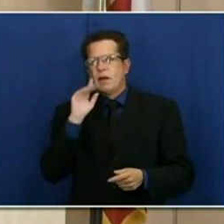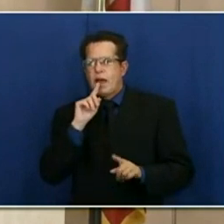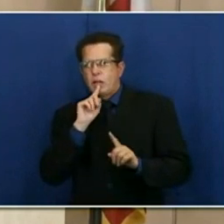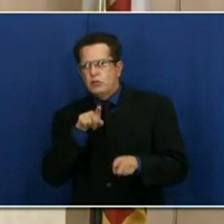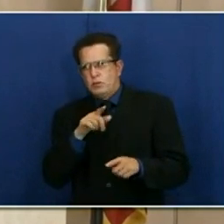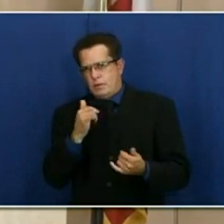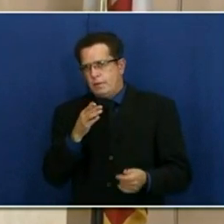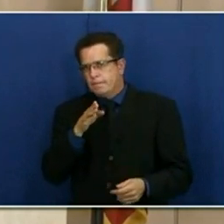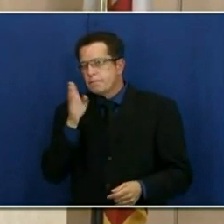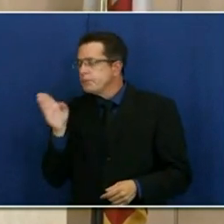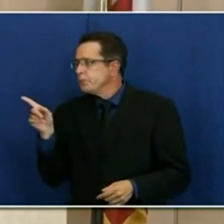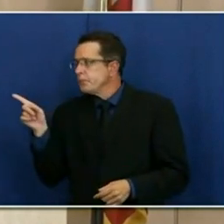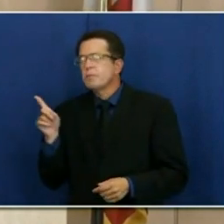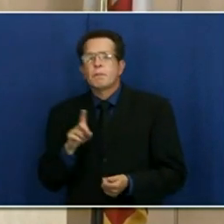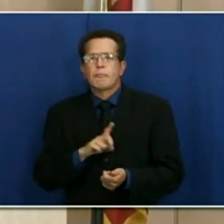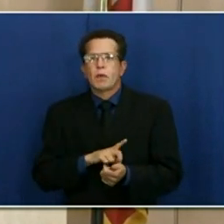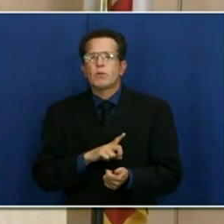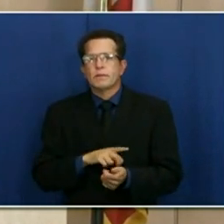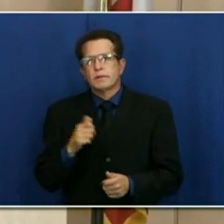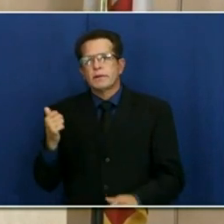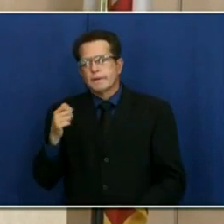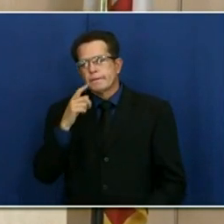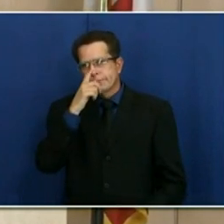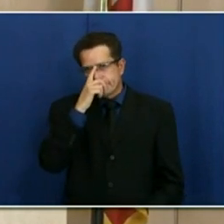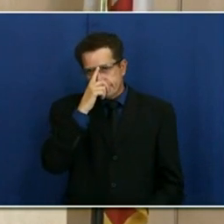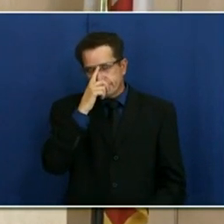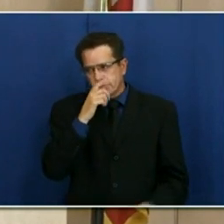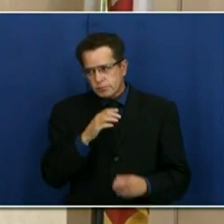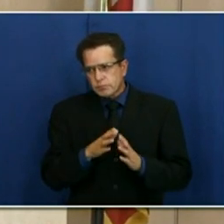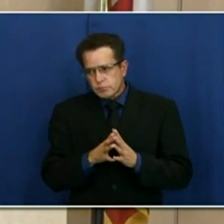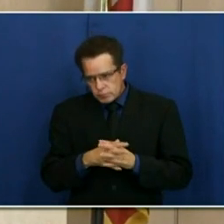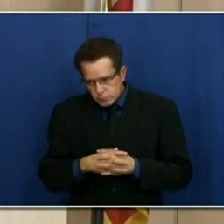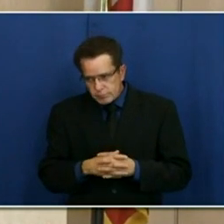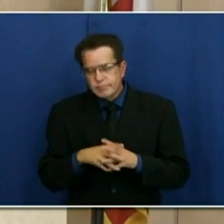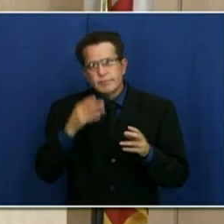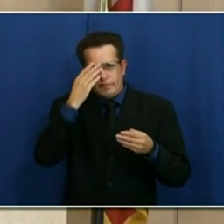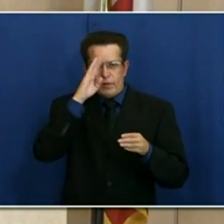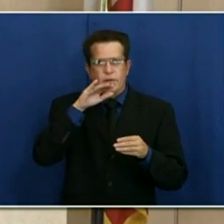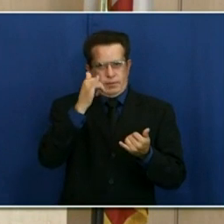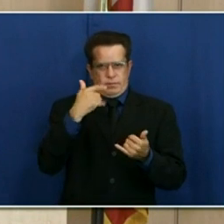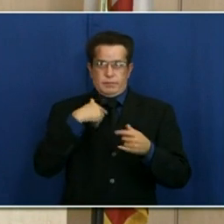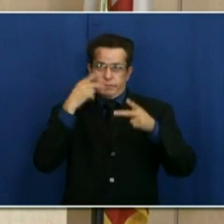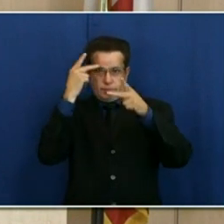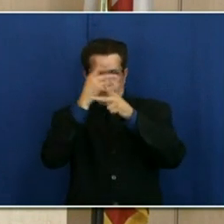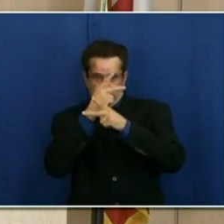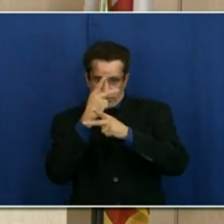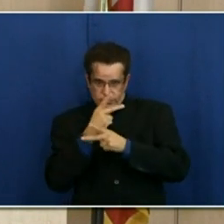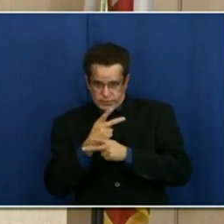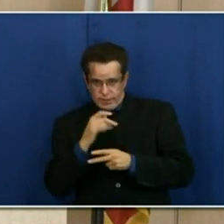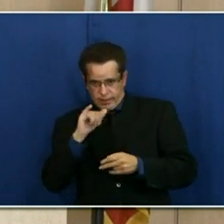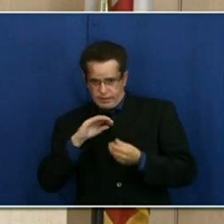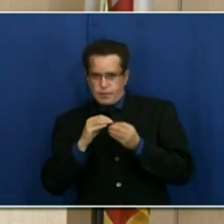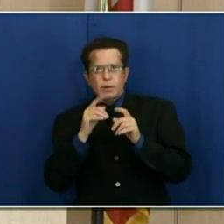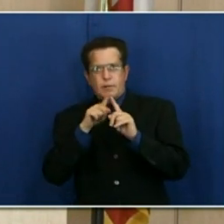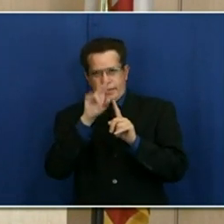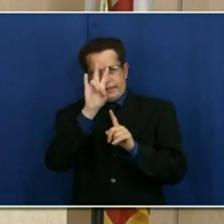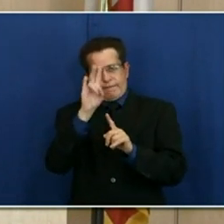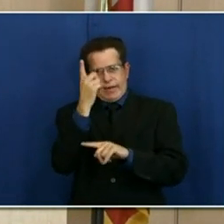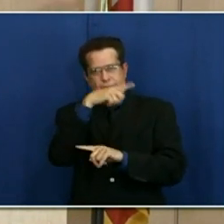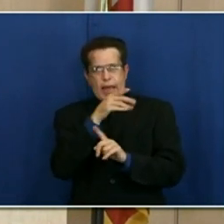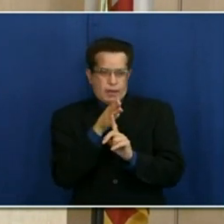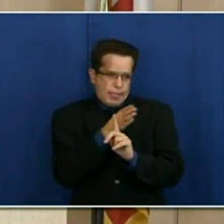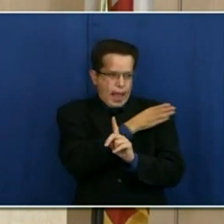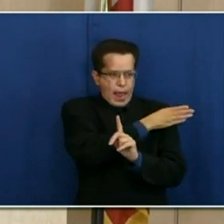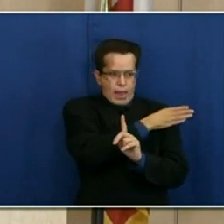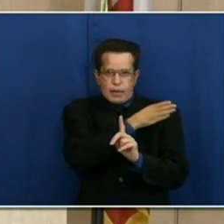So if, everyone, I'm sure you know the calculations, but there's a 7-day lag, and then that's